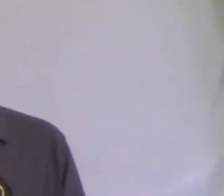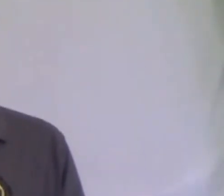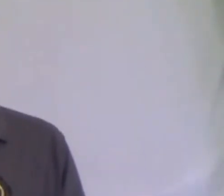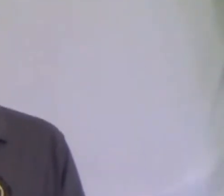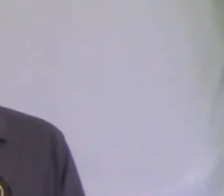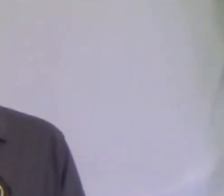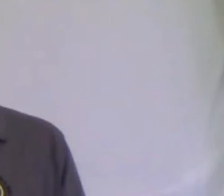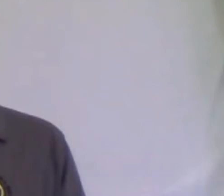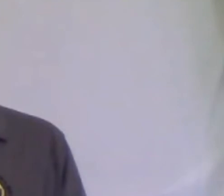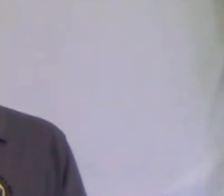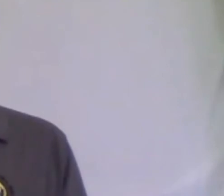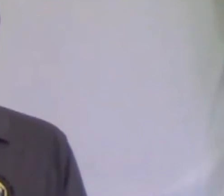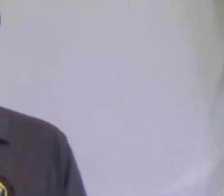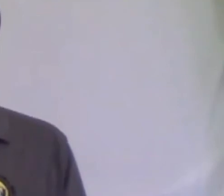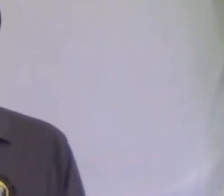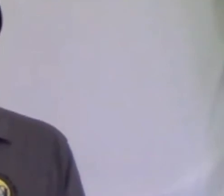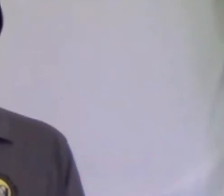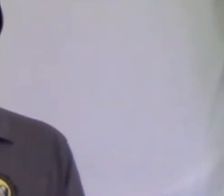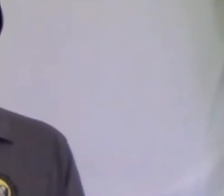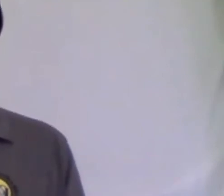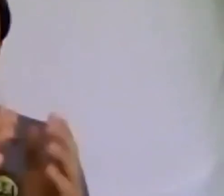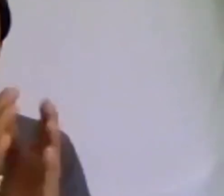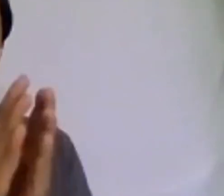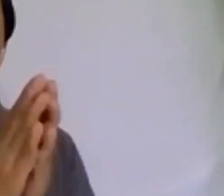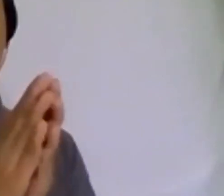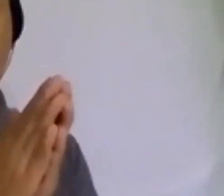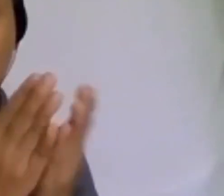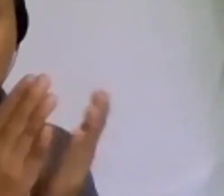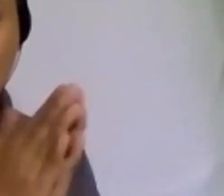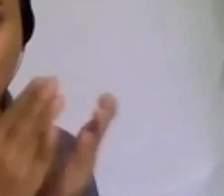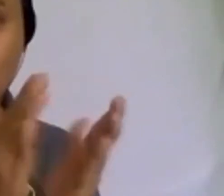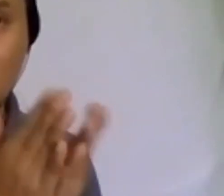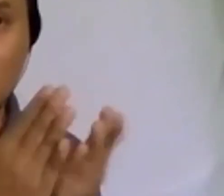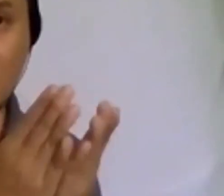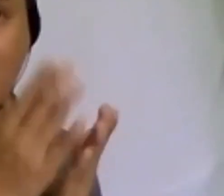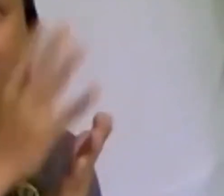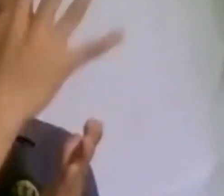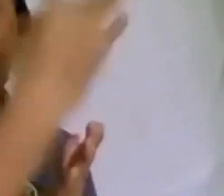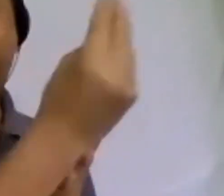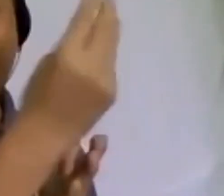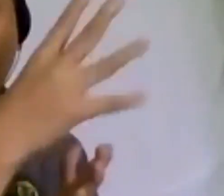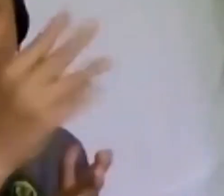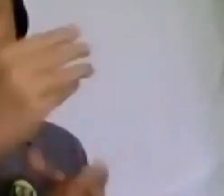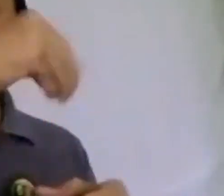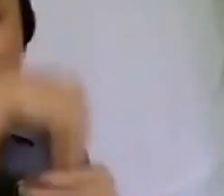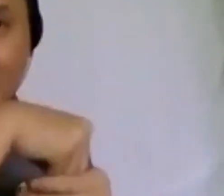So textbooks out and in, Yes. handbooks only out.